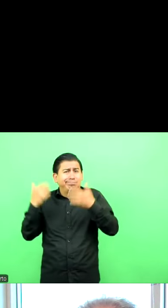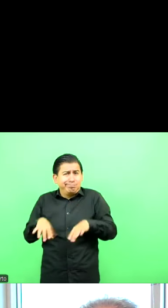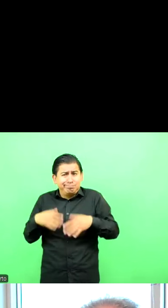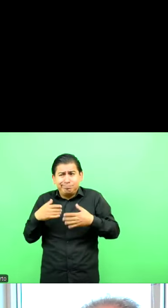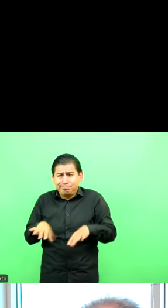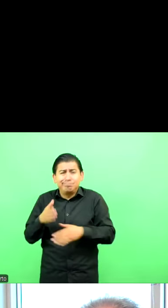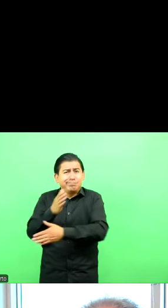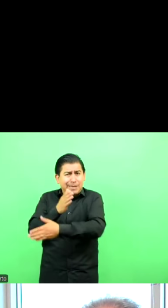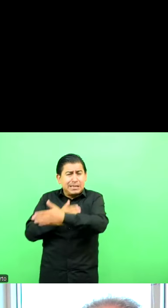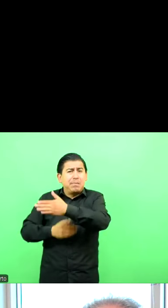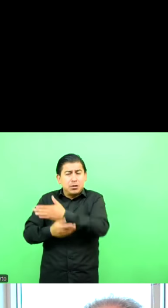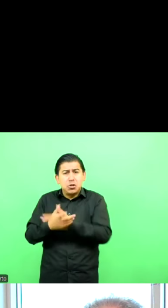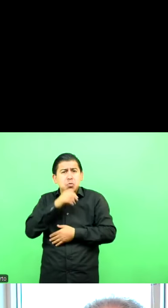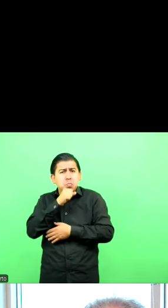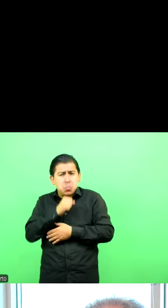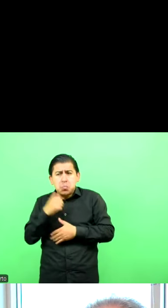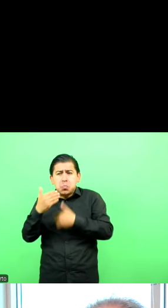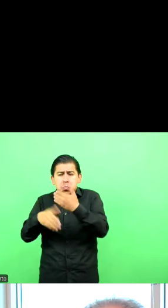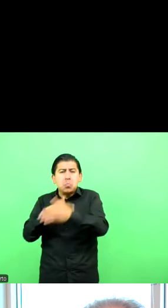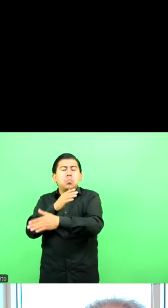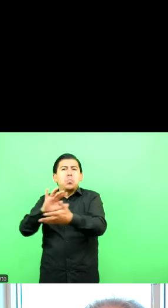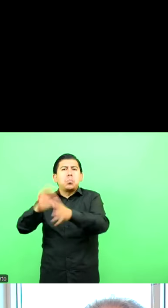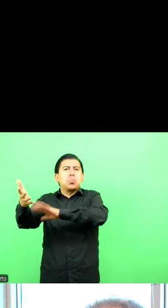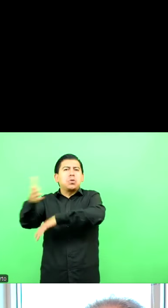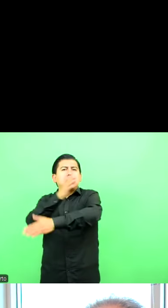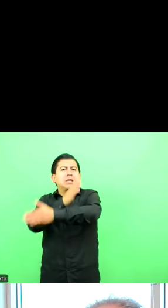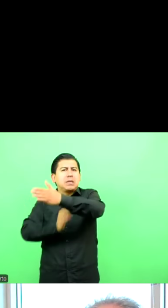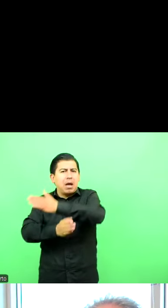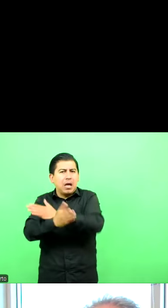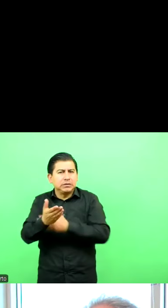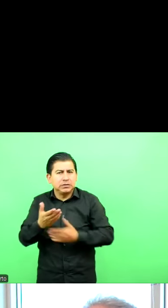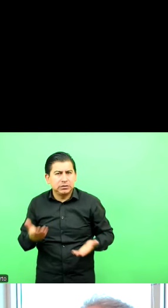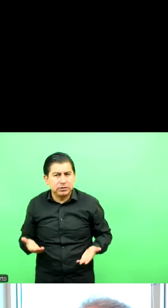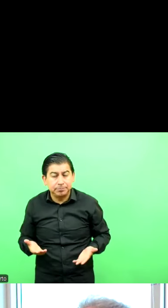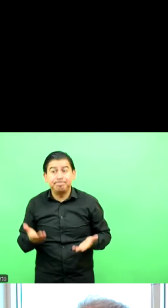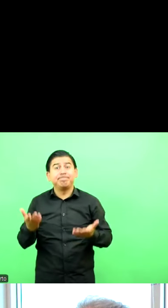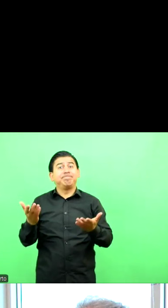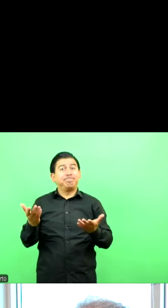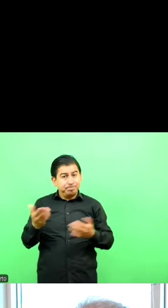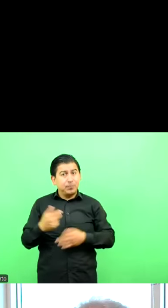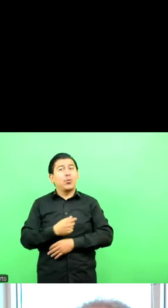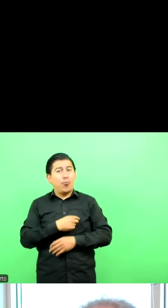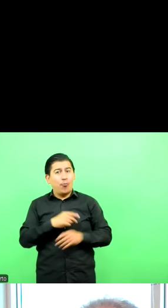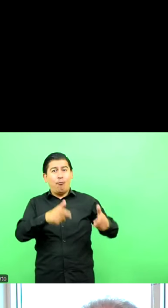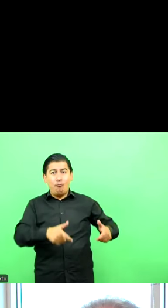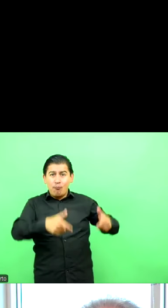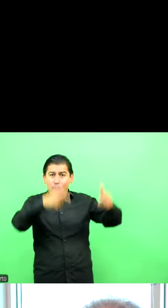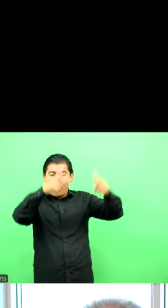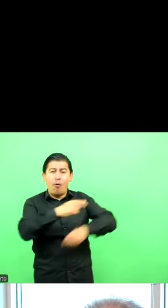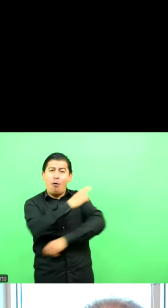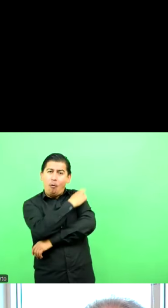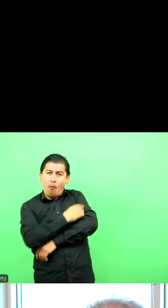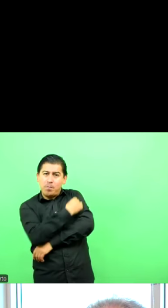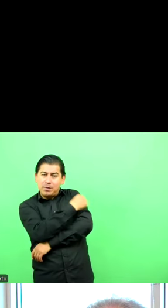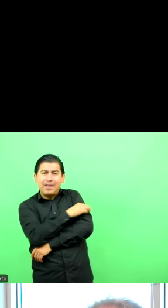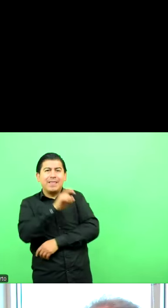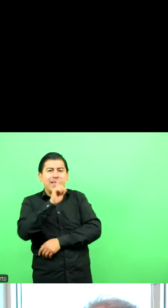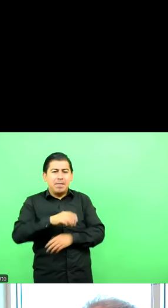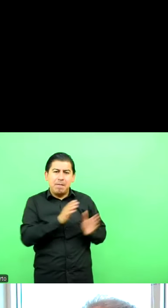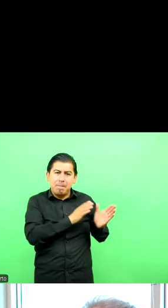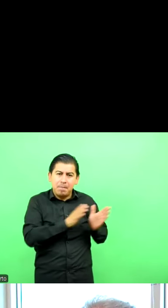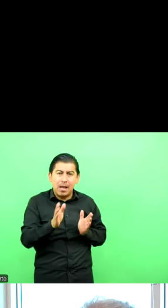of the plan. It should be as an accessible infrastructure, disability inclusive emergency plans, and also, as our colleague